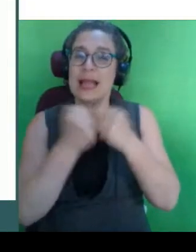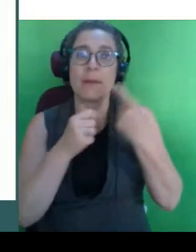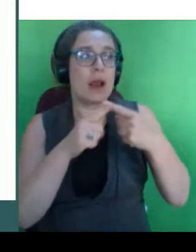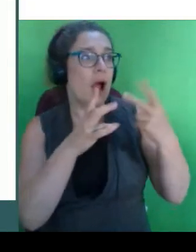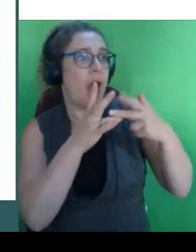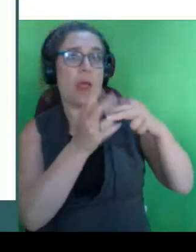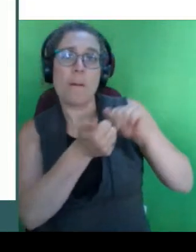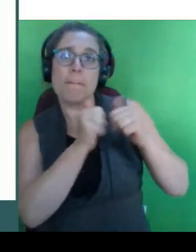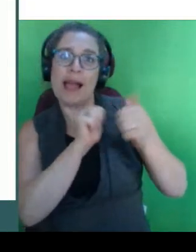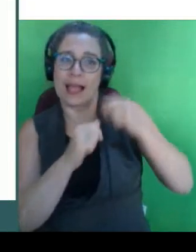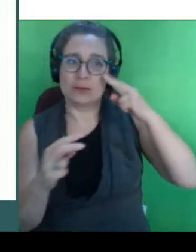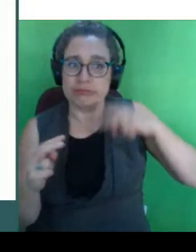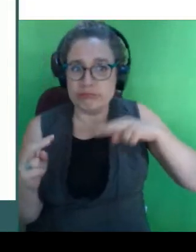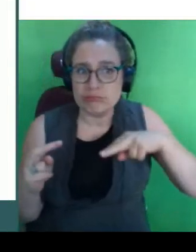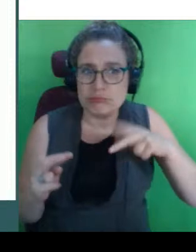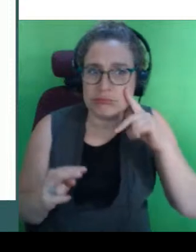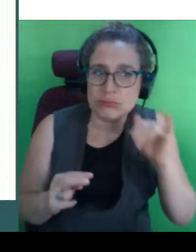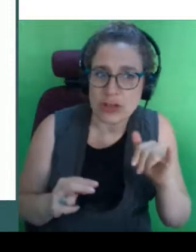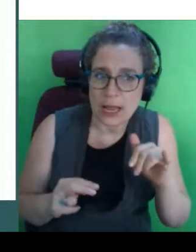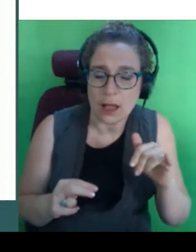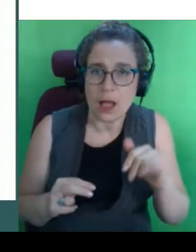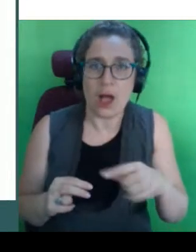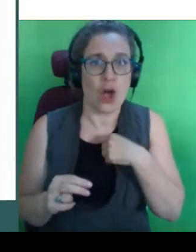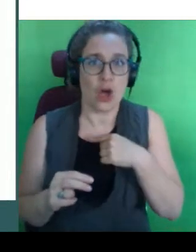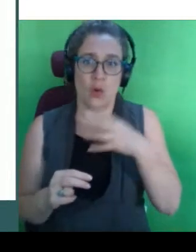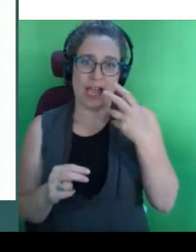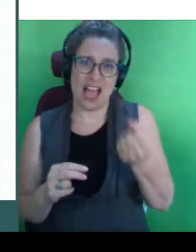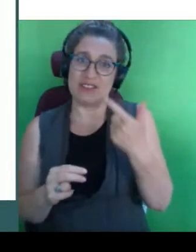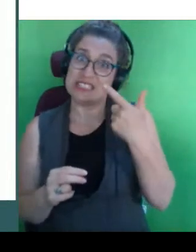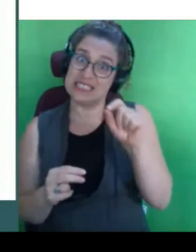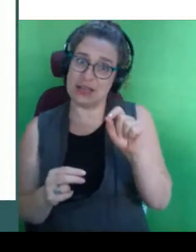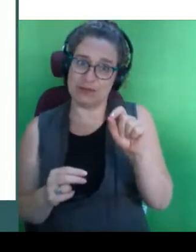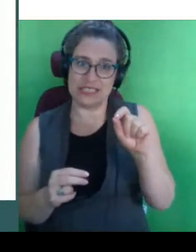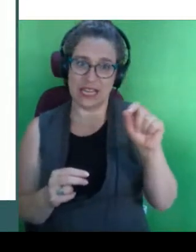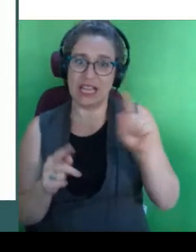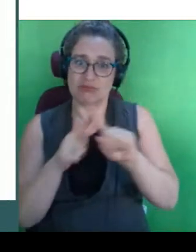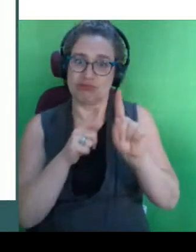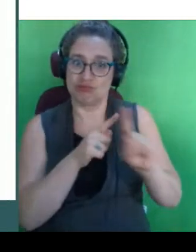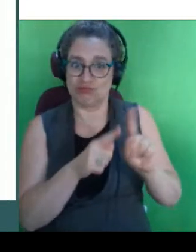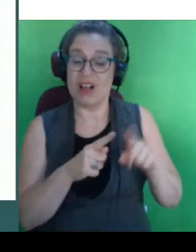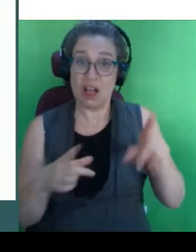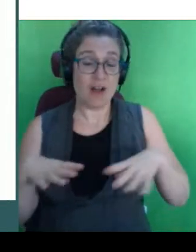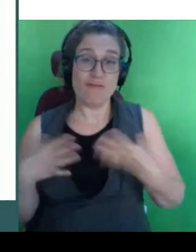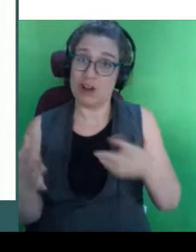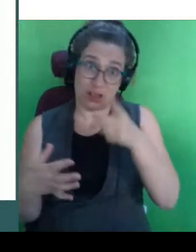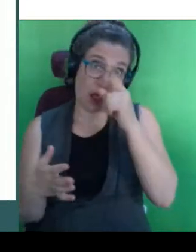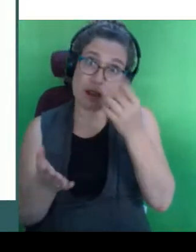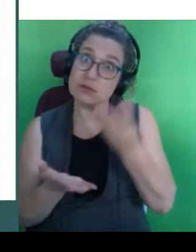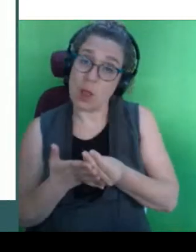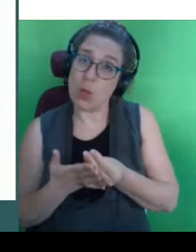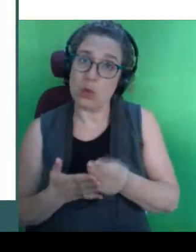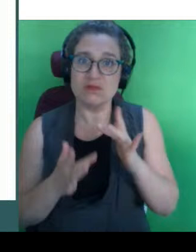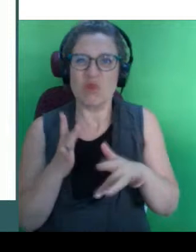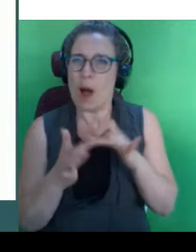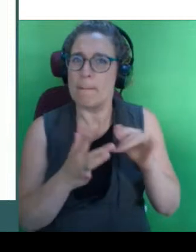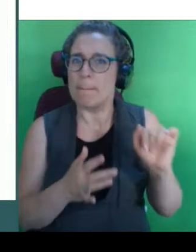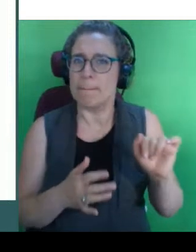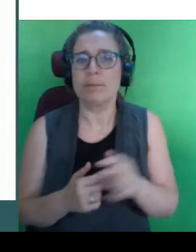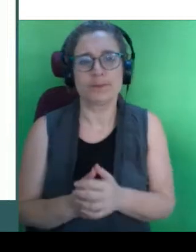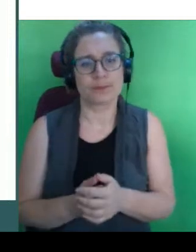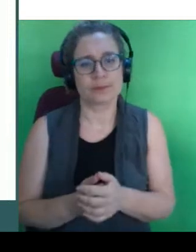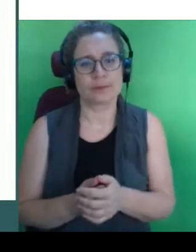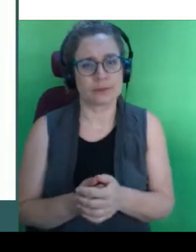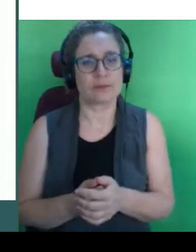currently have around 70 fact sheets available for downloading free of charge from our website. And in the period of 2019